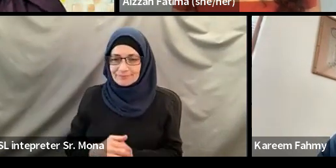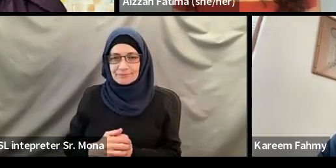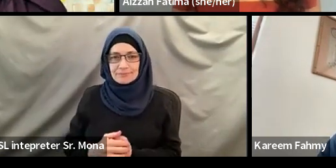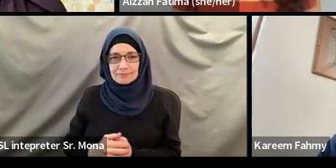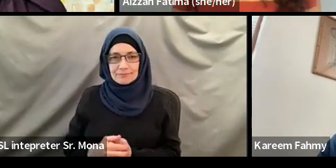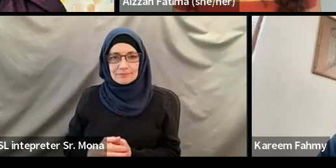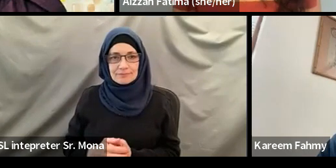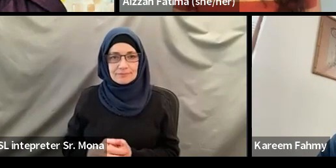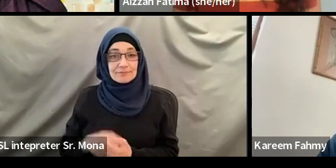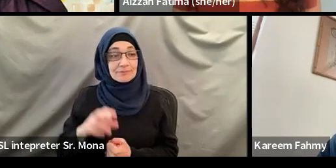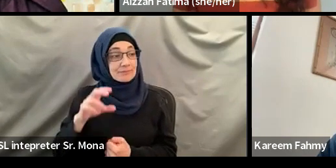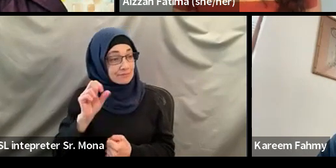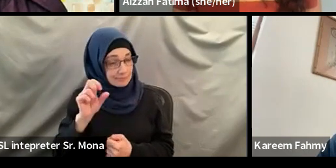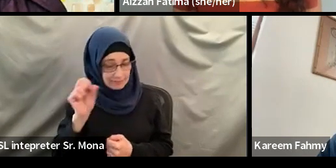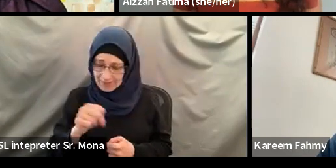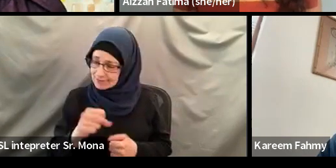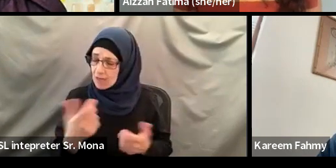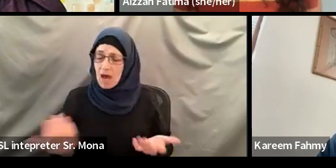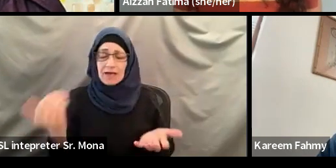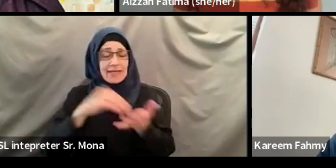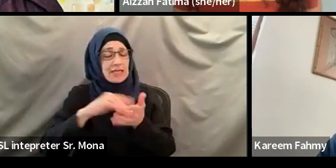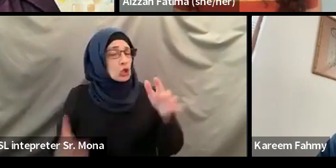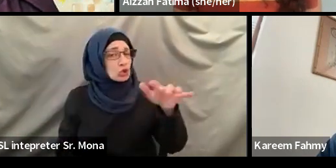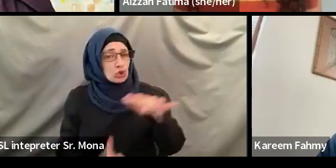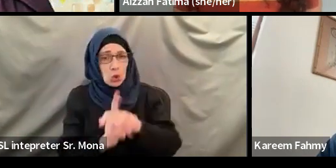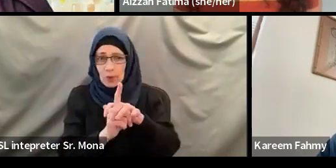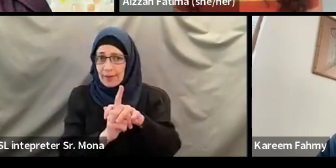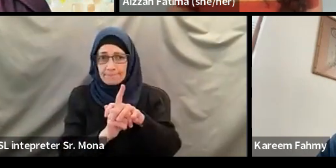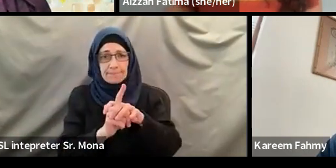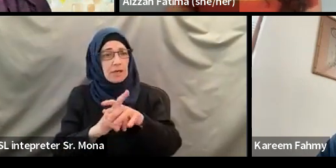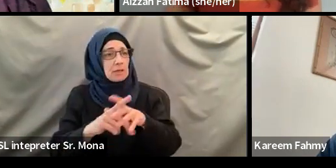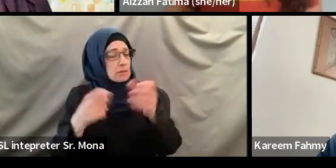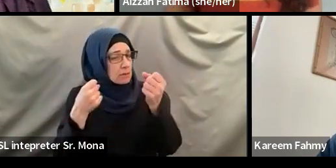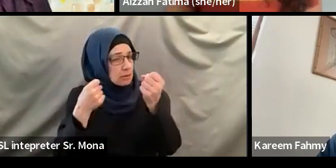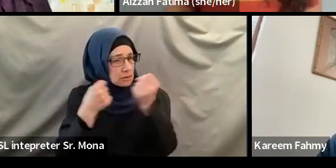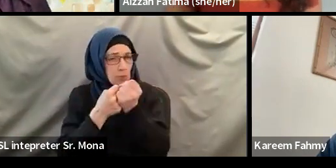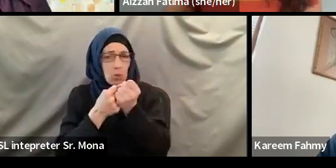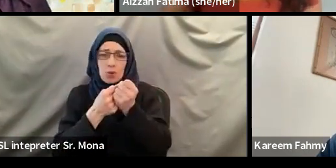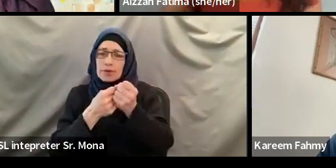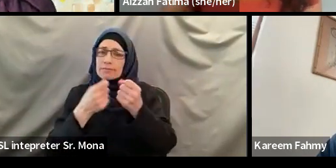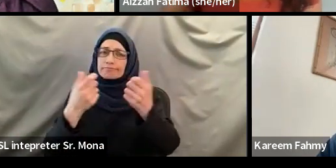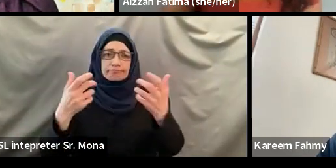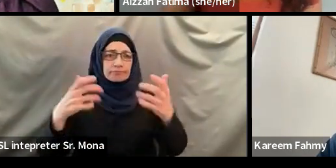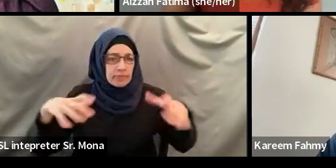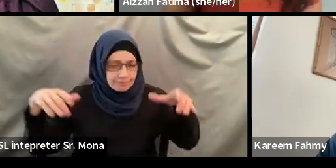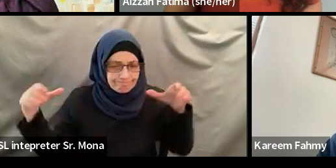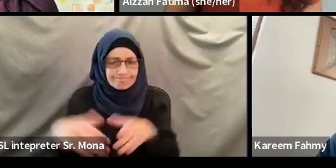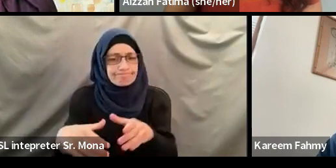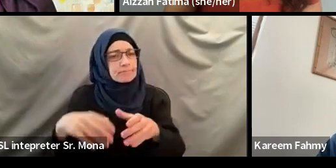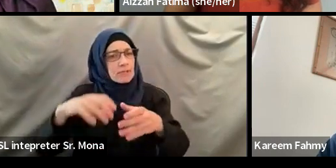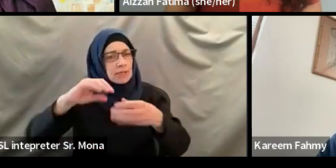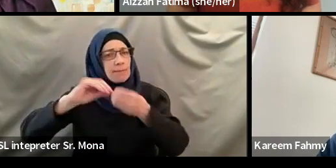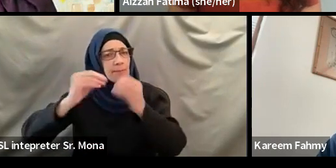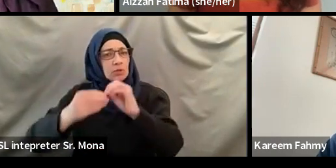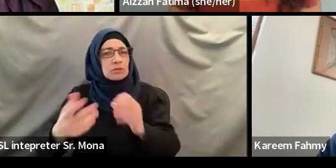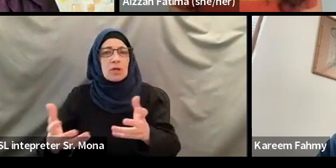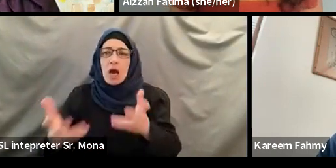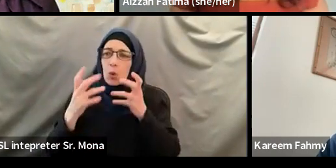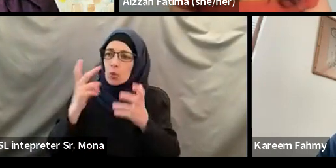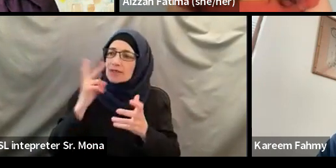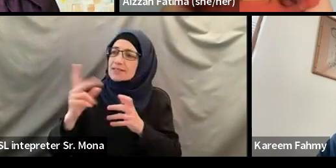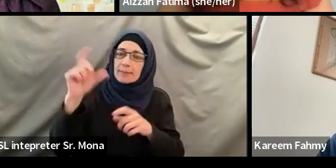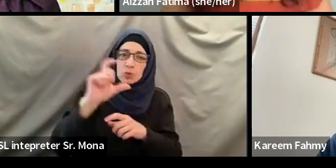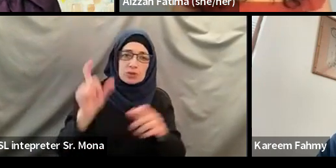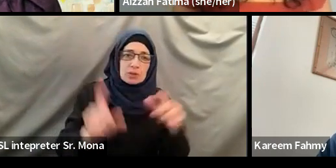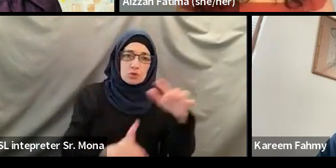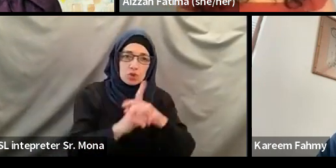Yes, again, showing up in numbers. It'd be great to see Muslims who show up for Friday prayers at the